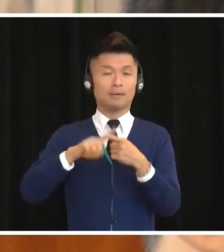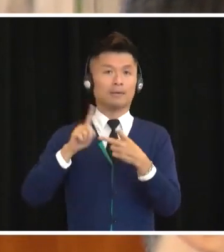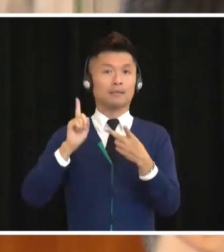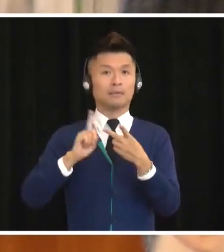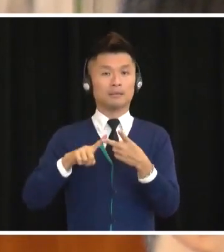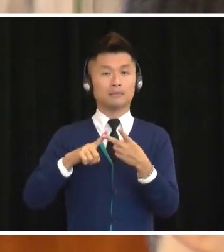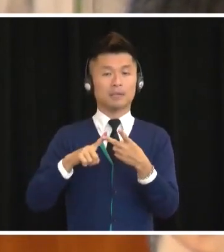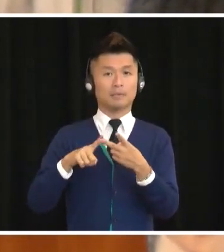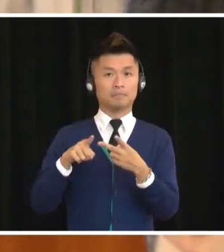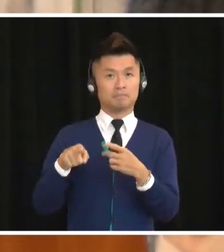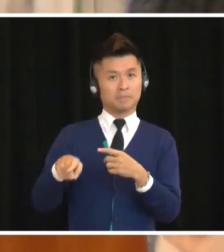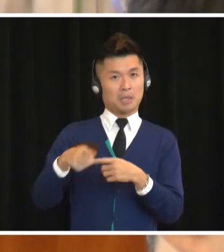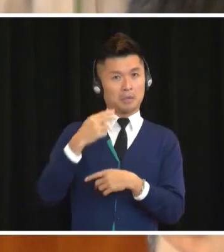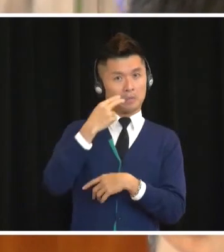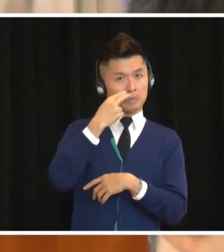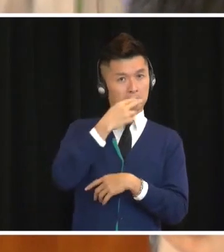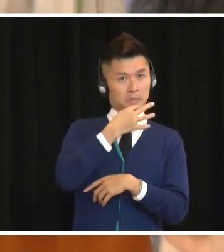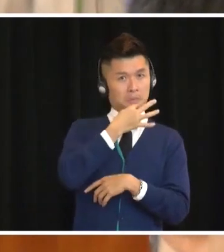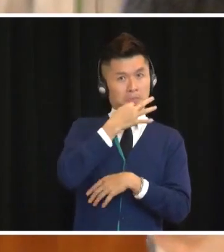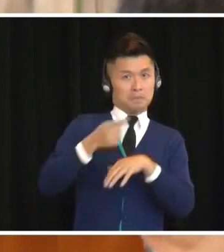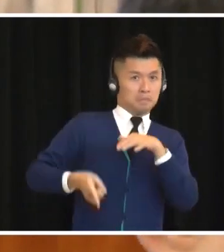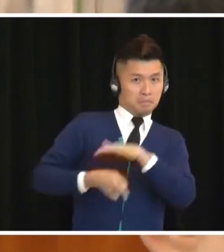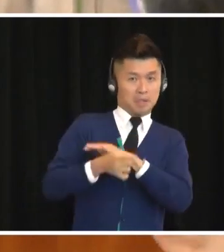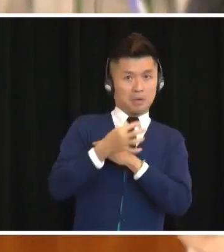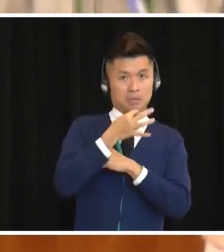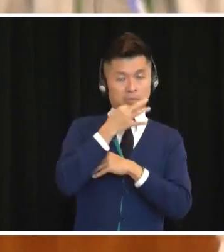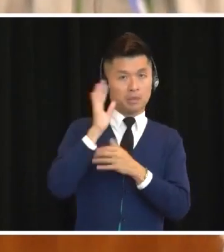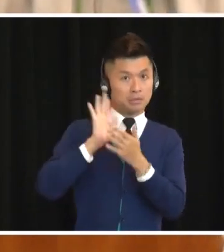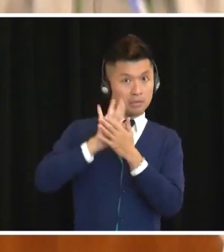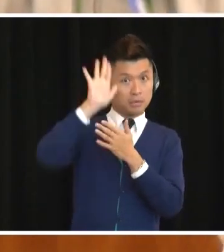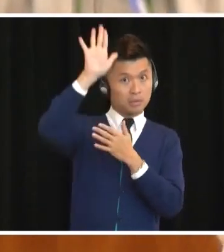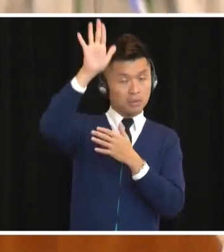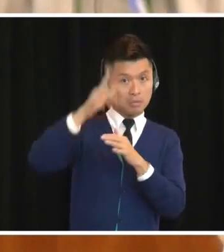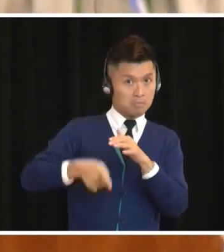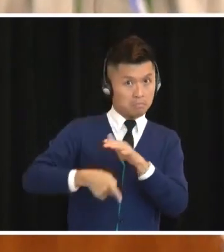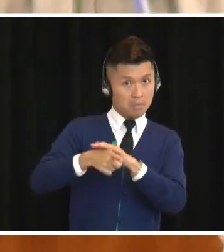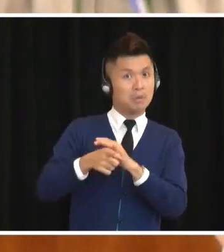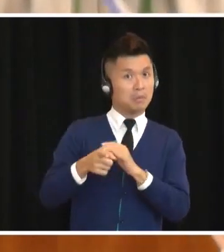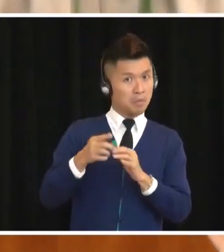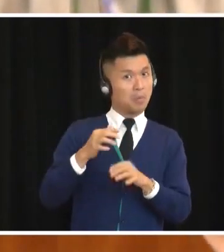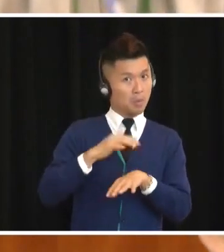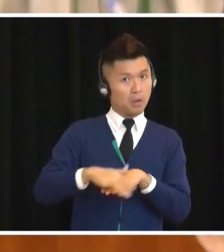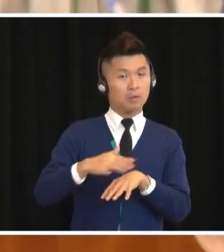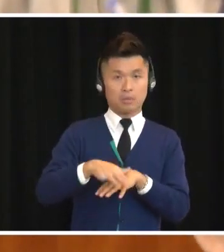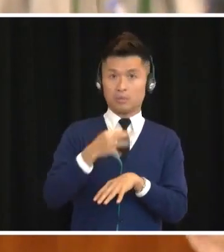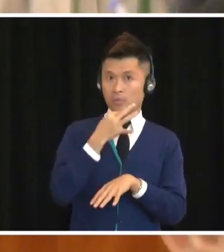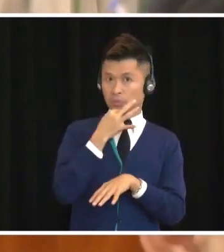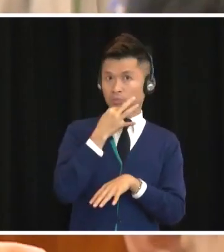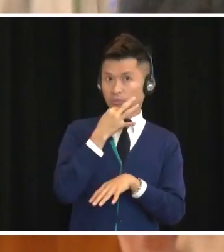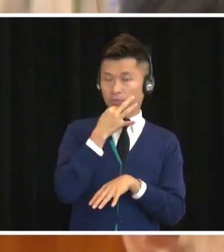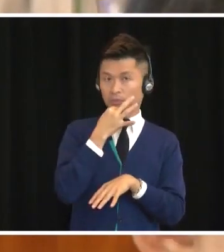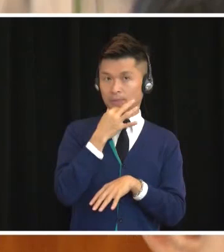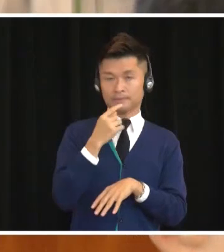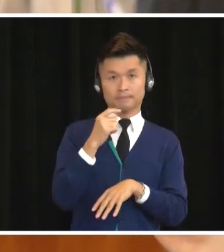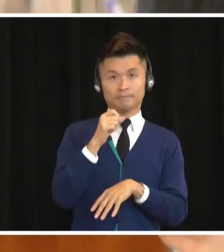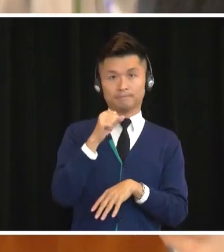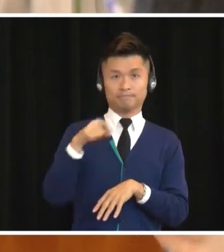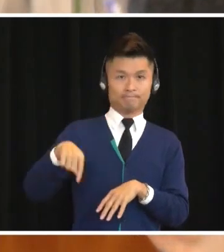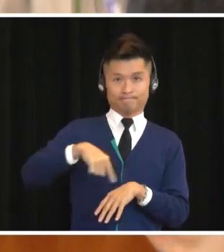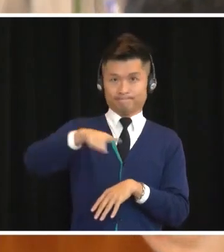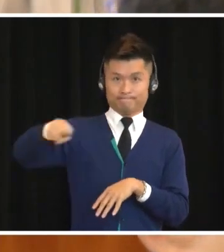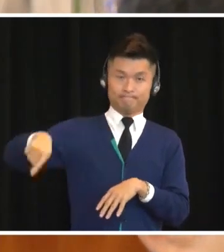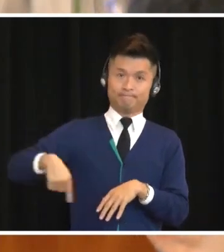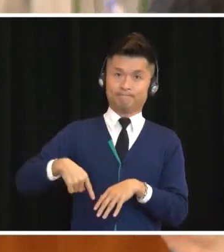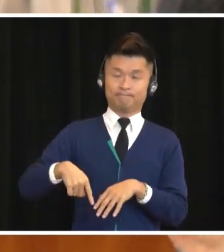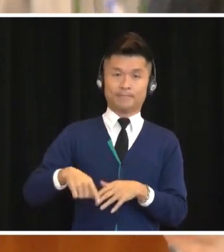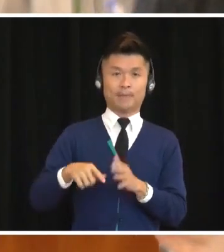constitutes criminal law violations, but their behaviors show that they are at high